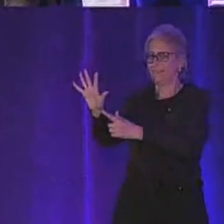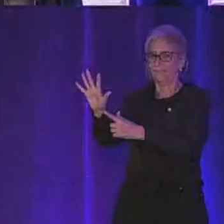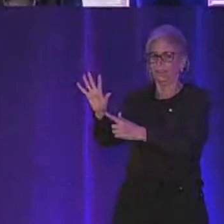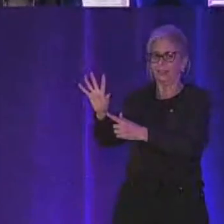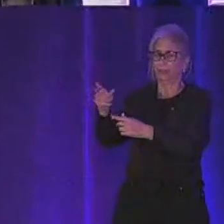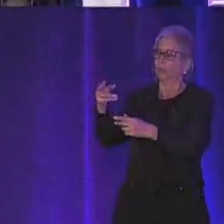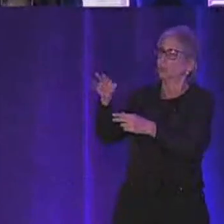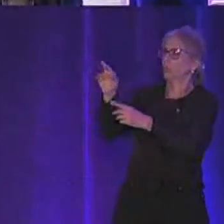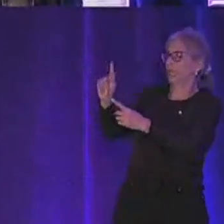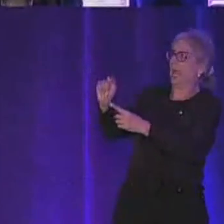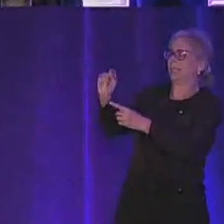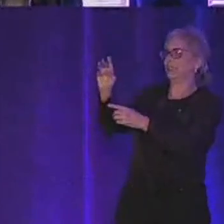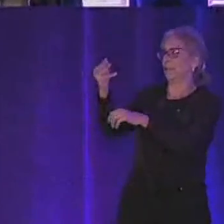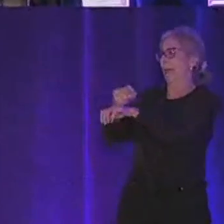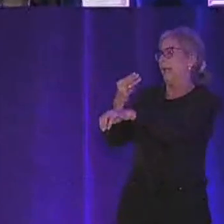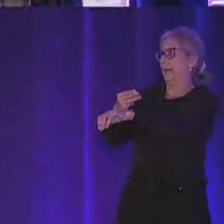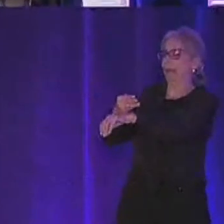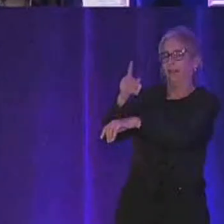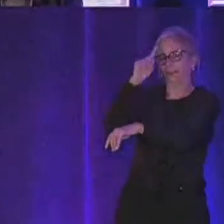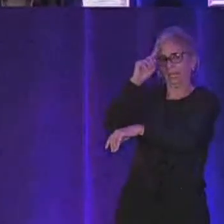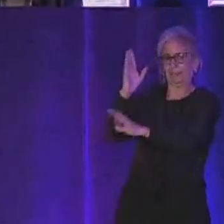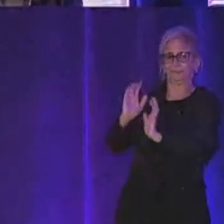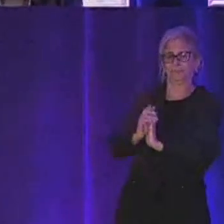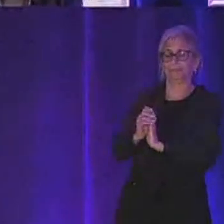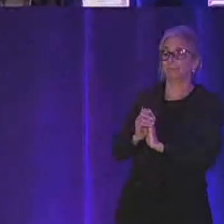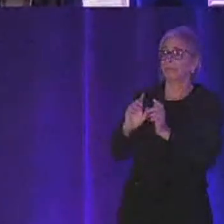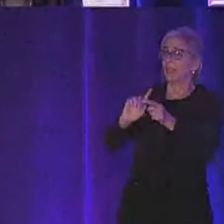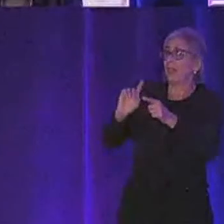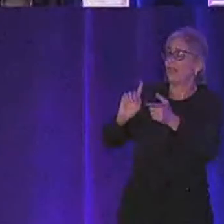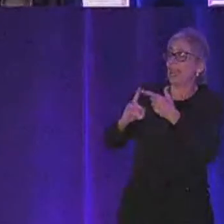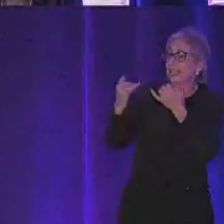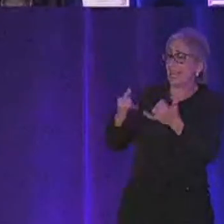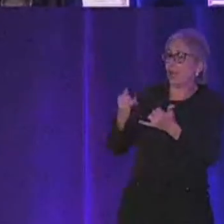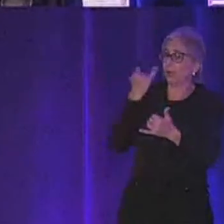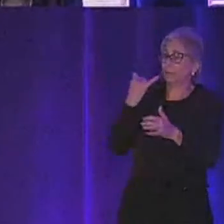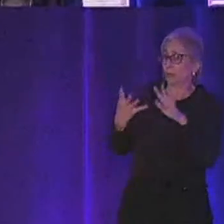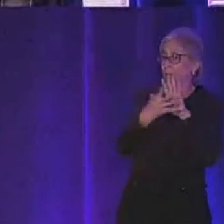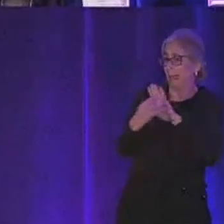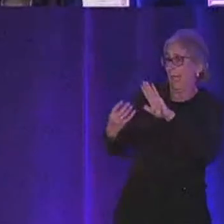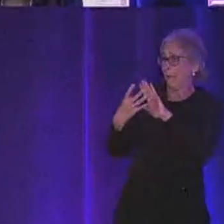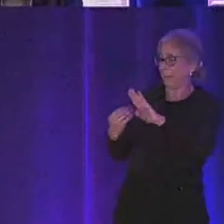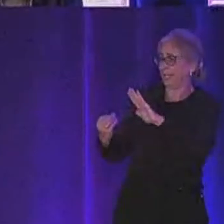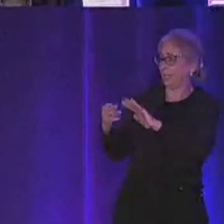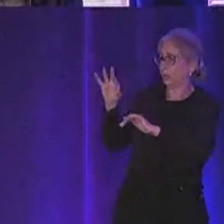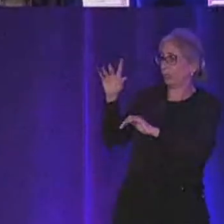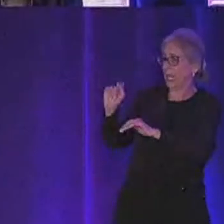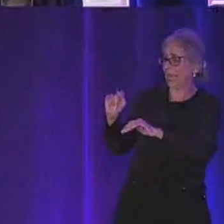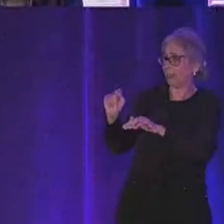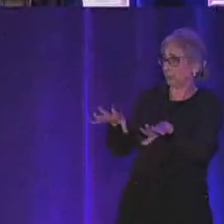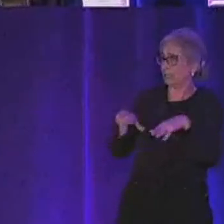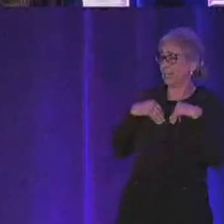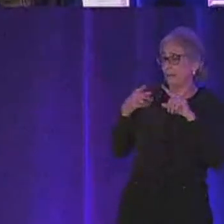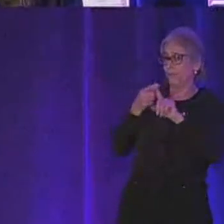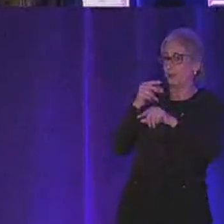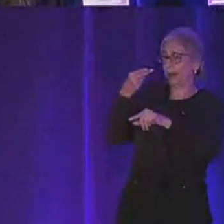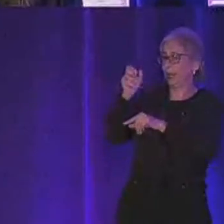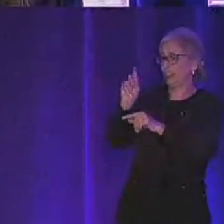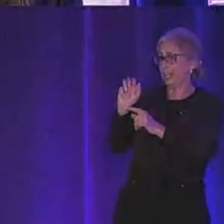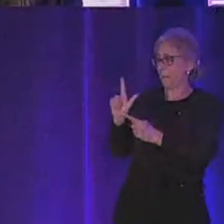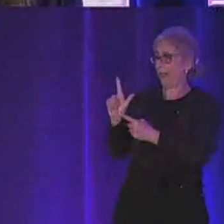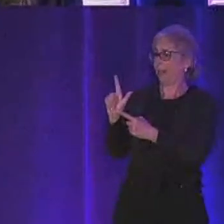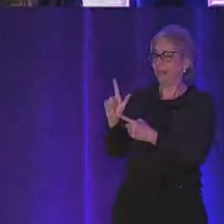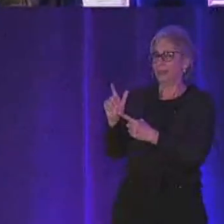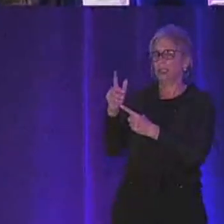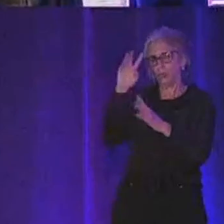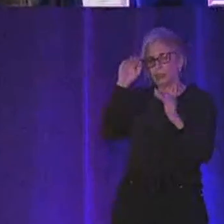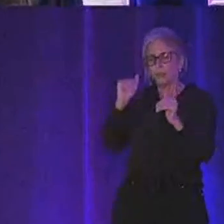React Miami thing. And now if we mimic what React expects from HTML, you'd expect some type of root